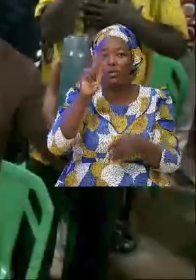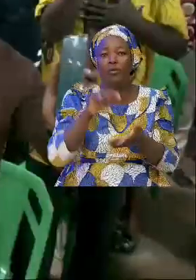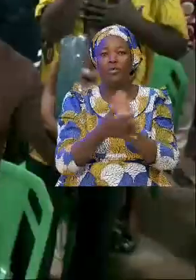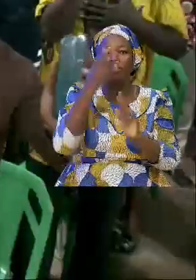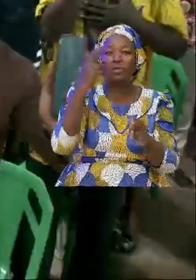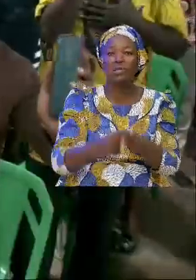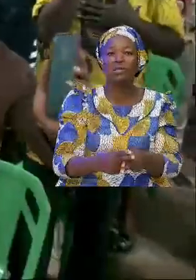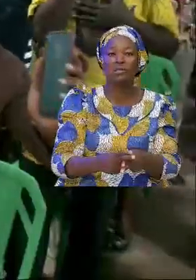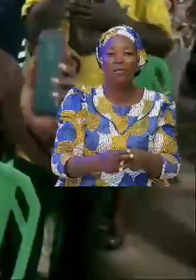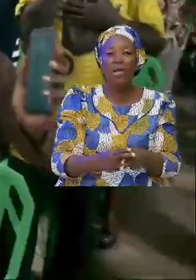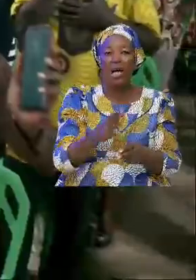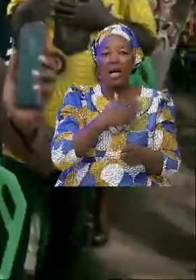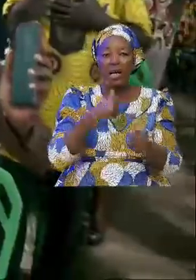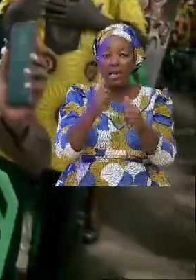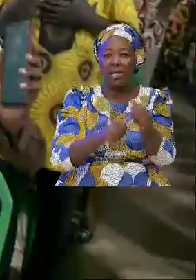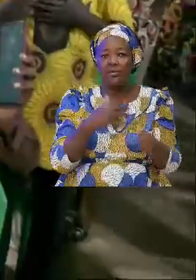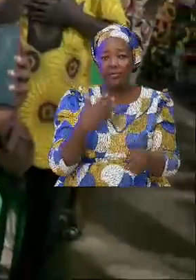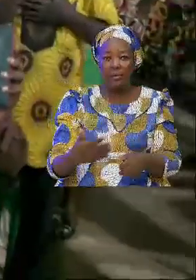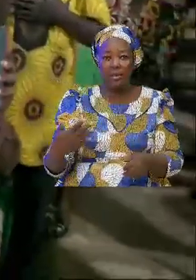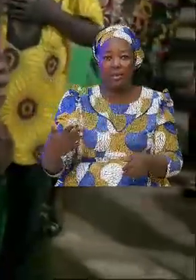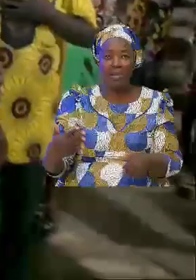Brain problems will be cleared off.